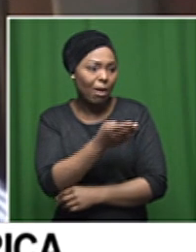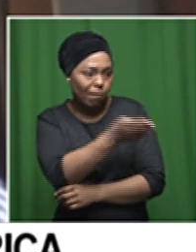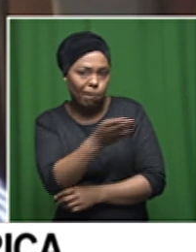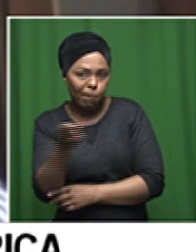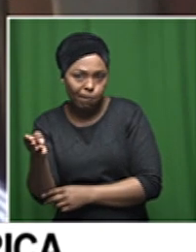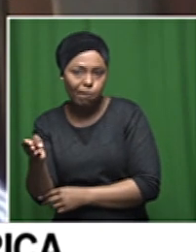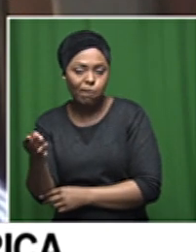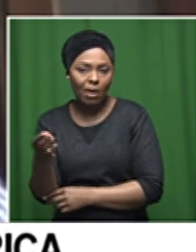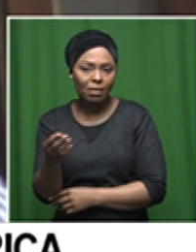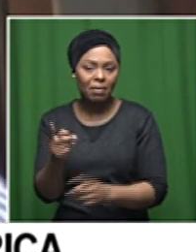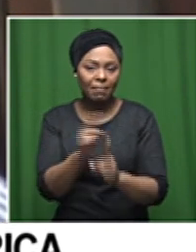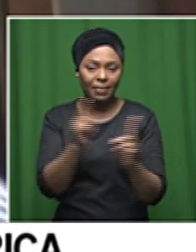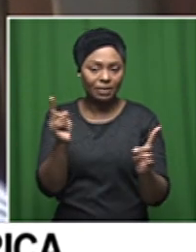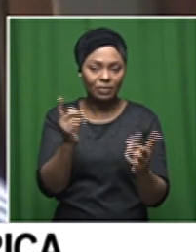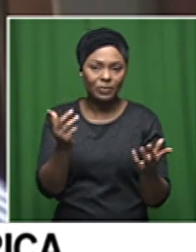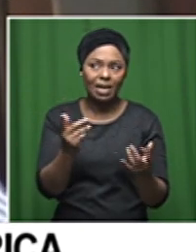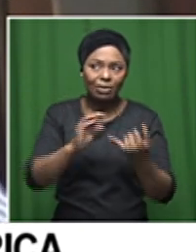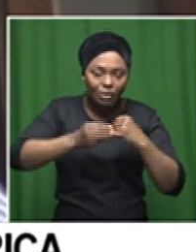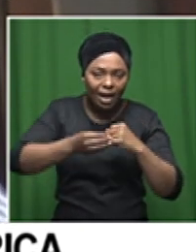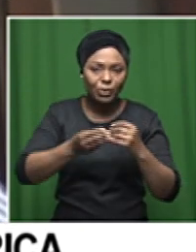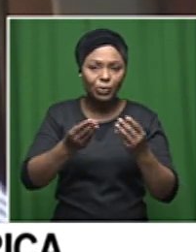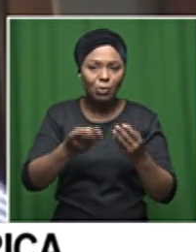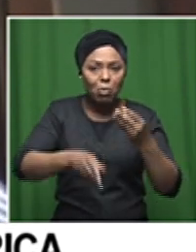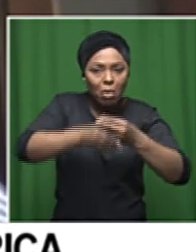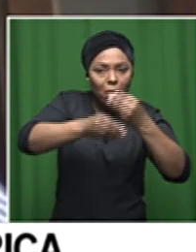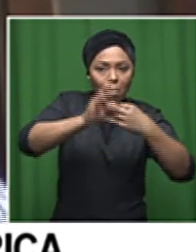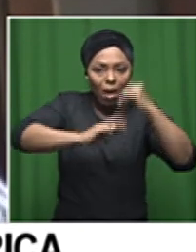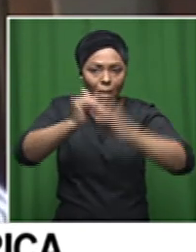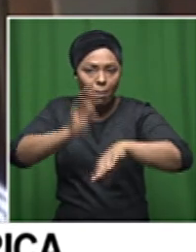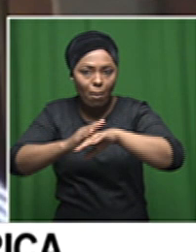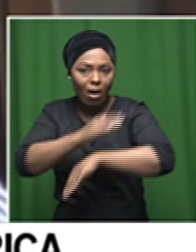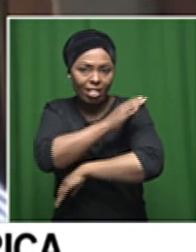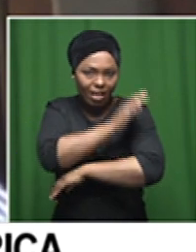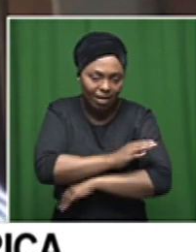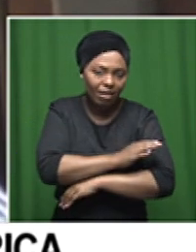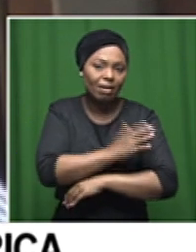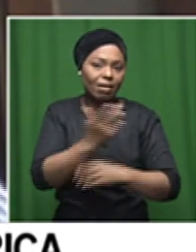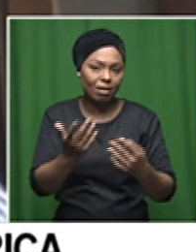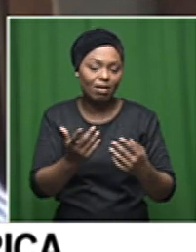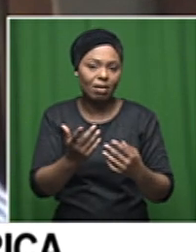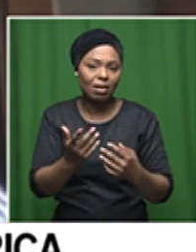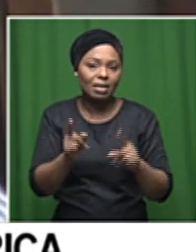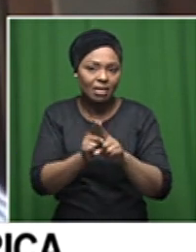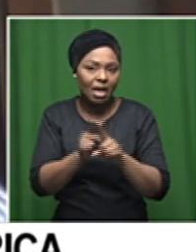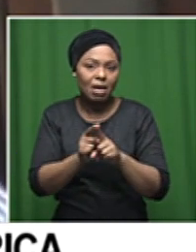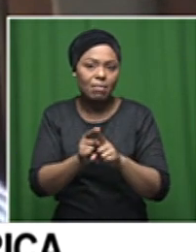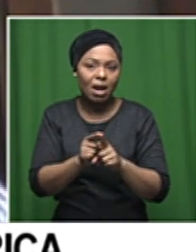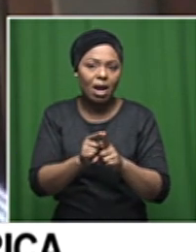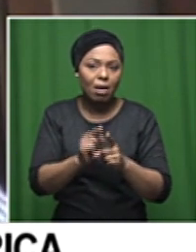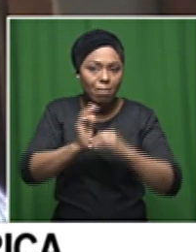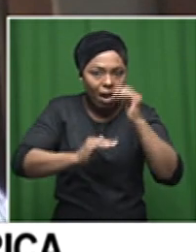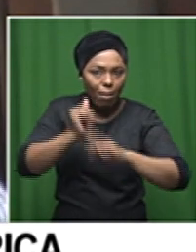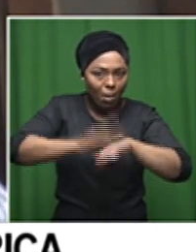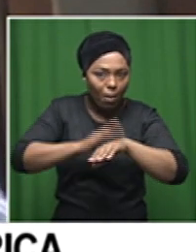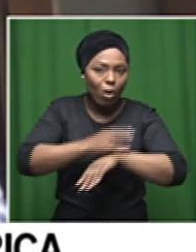respond to that, increase the number of clinics and capacitate the existing hospitals. But the